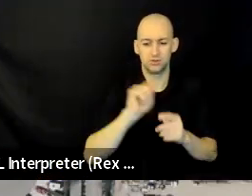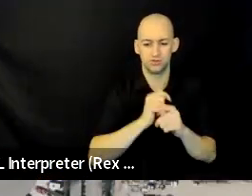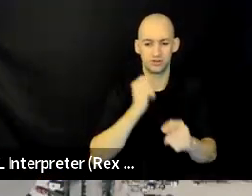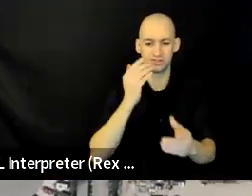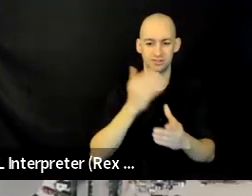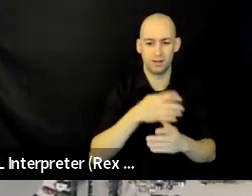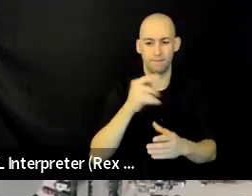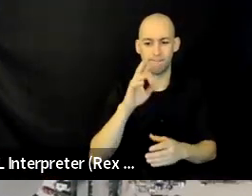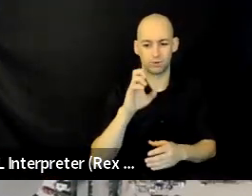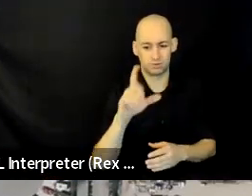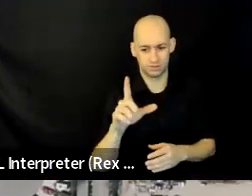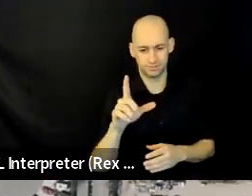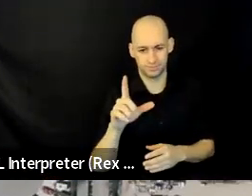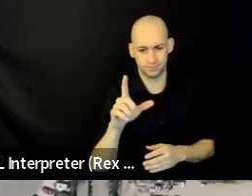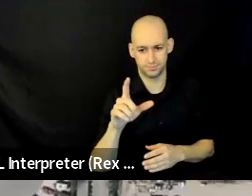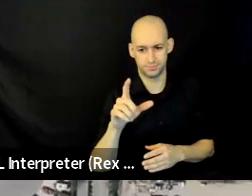slide.